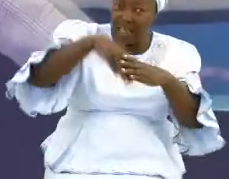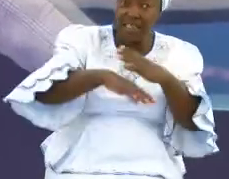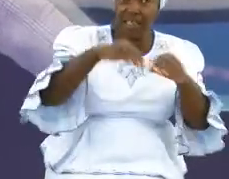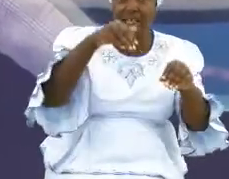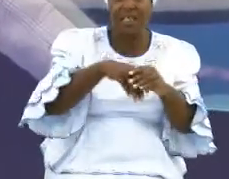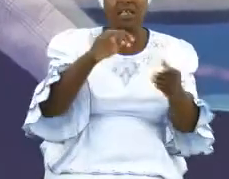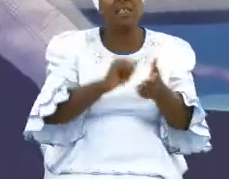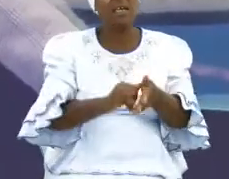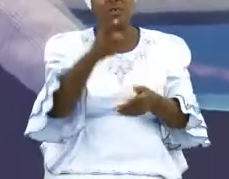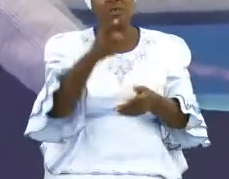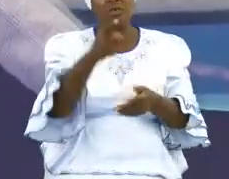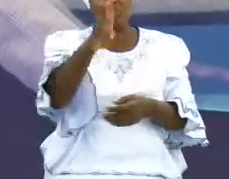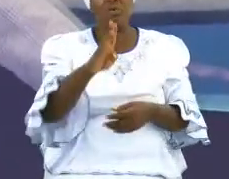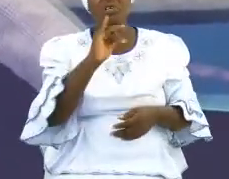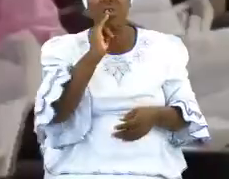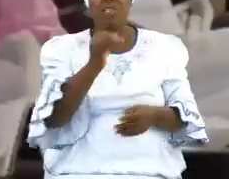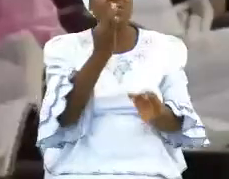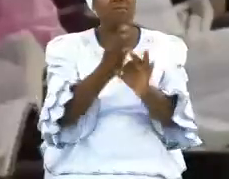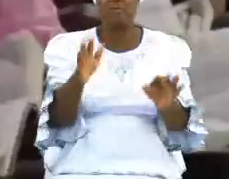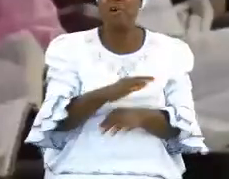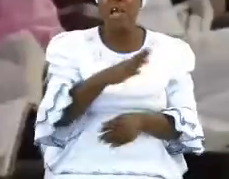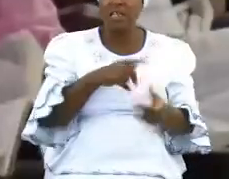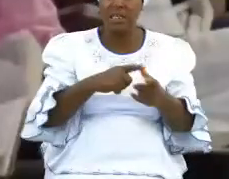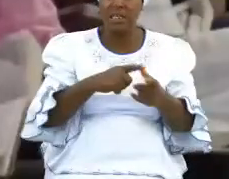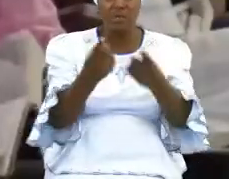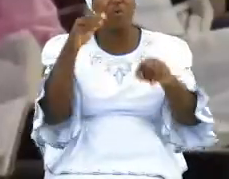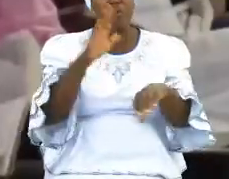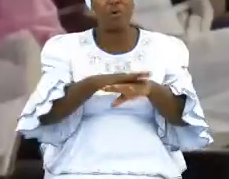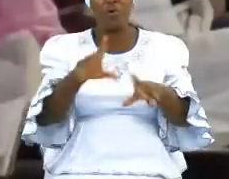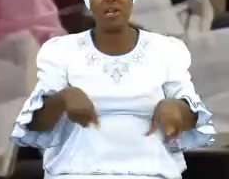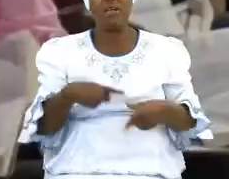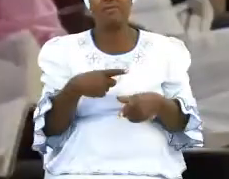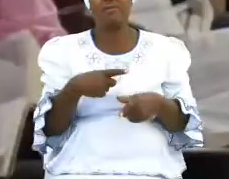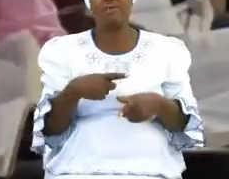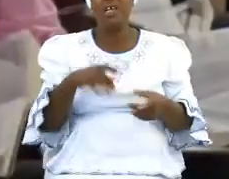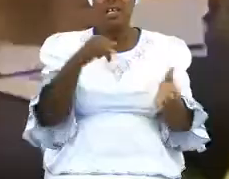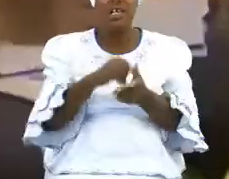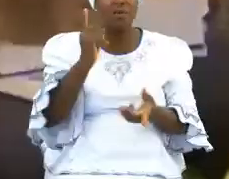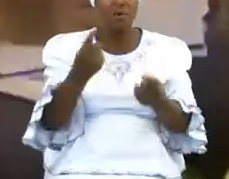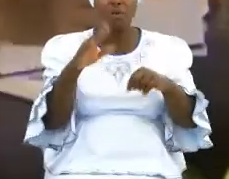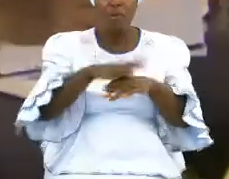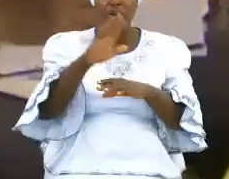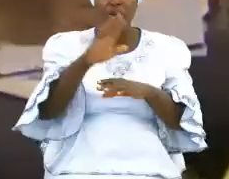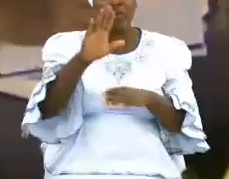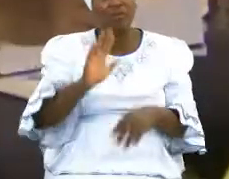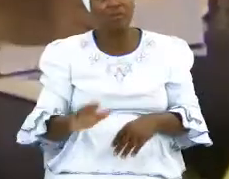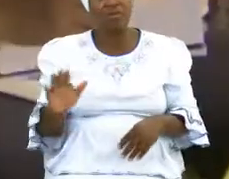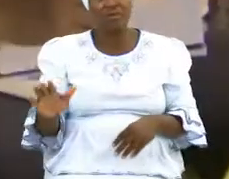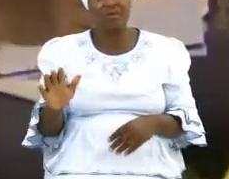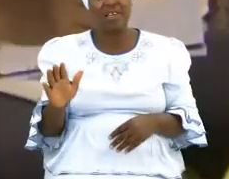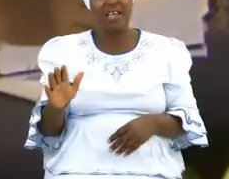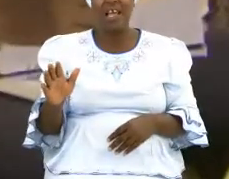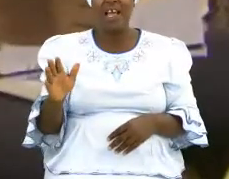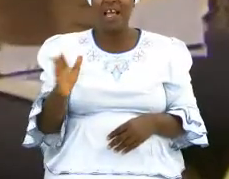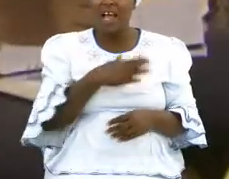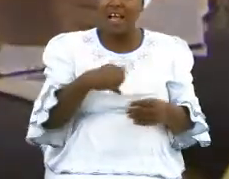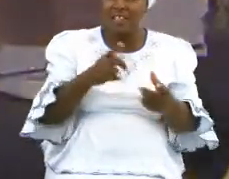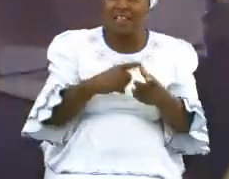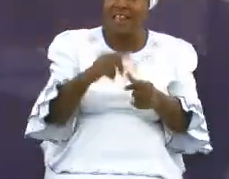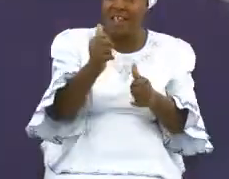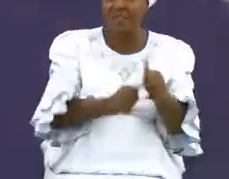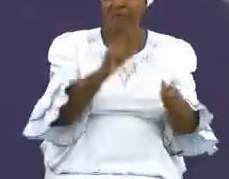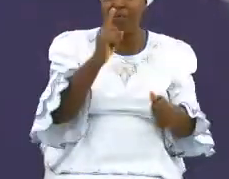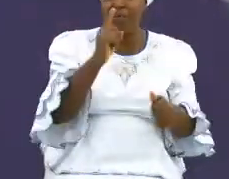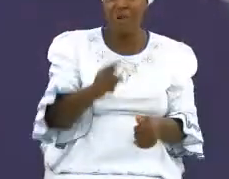impartial. It will come upon you. It will come upon your children. And everyone